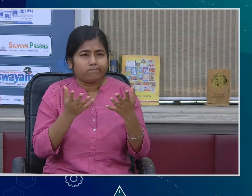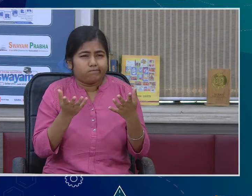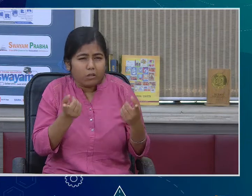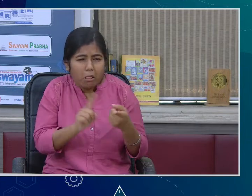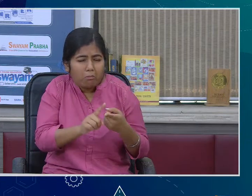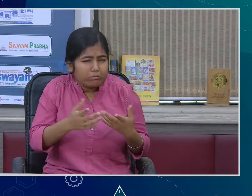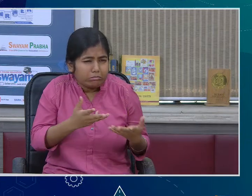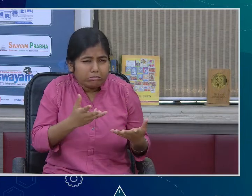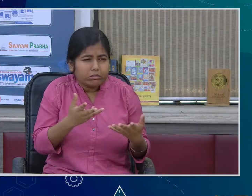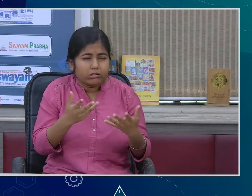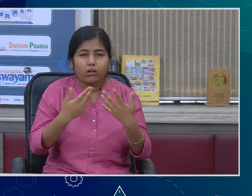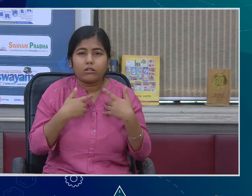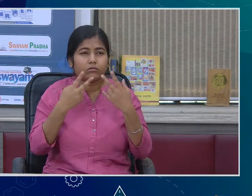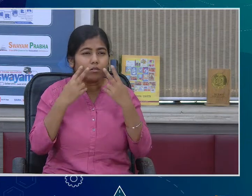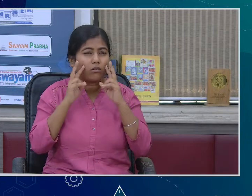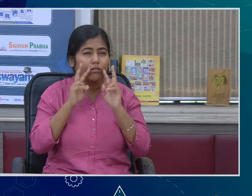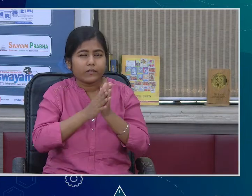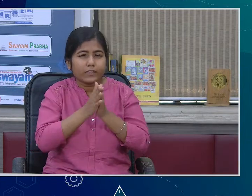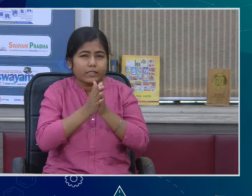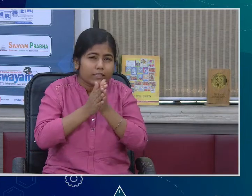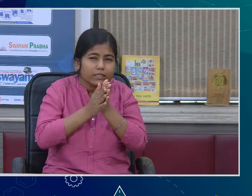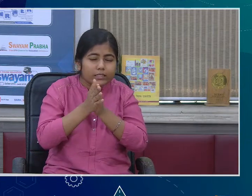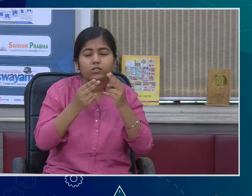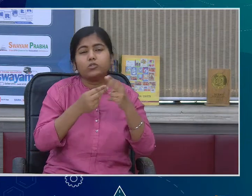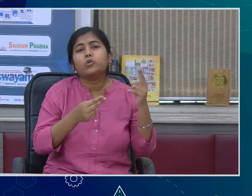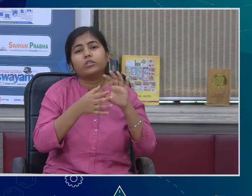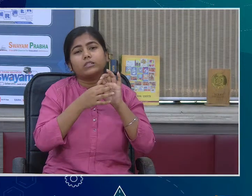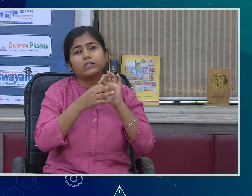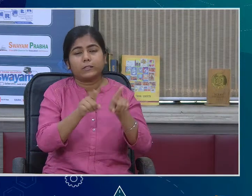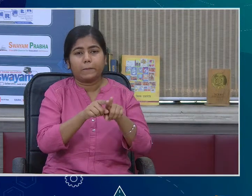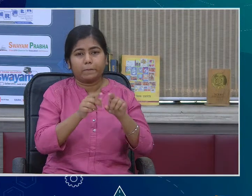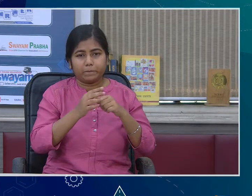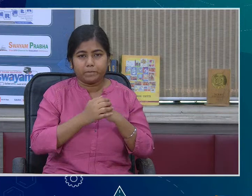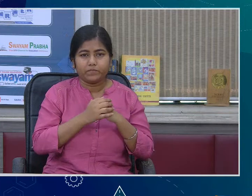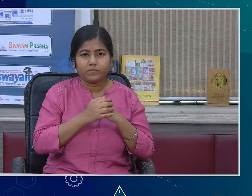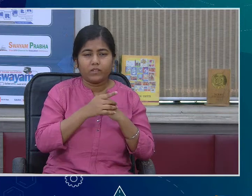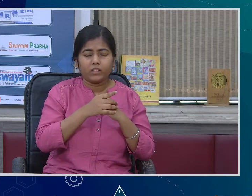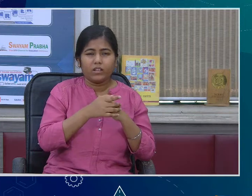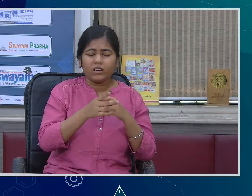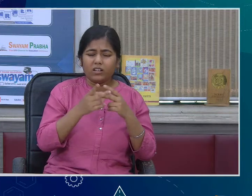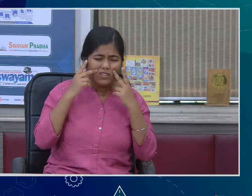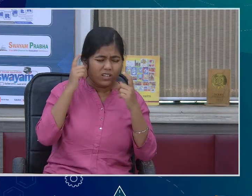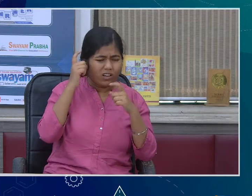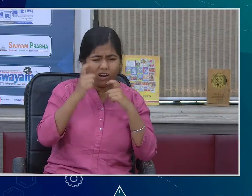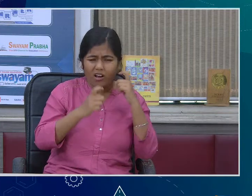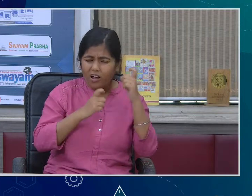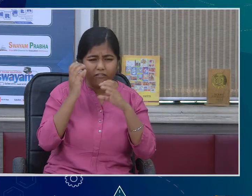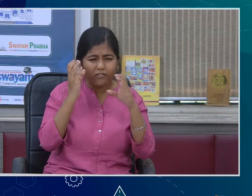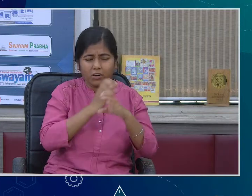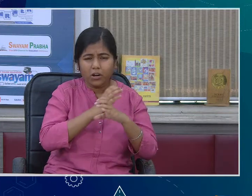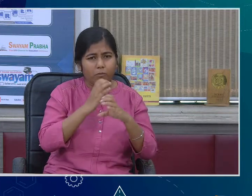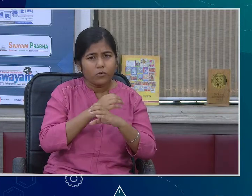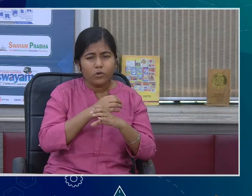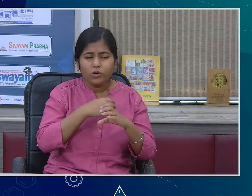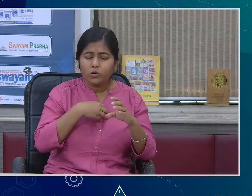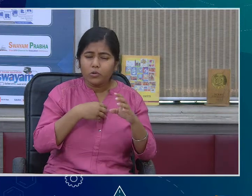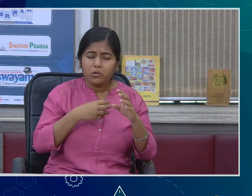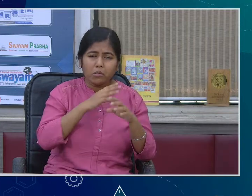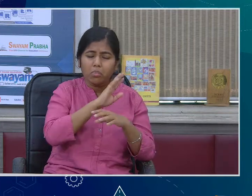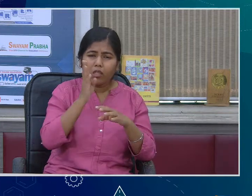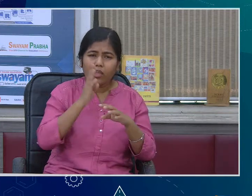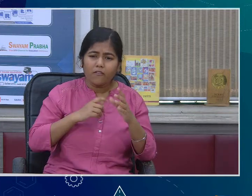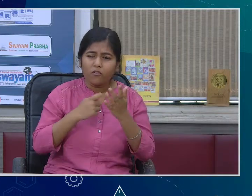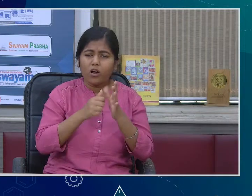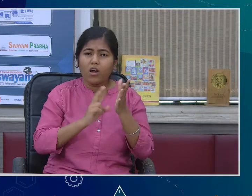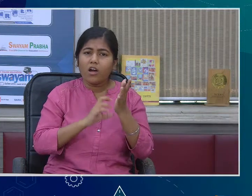him that he had him with him for a week, he was perplexed. He was confused because he has never visited Ranchi. He